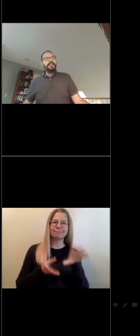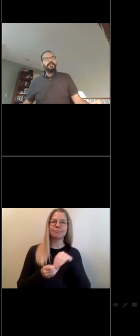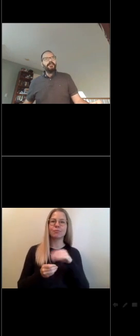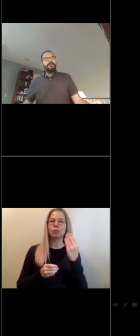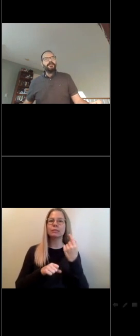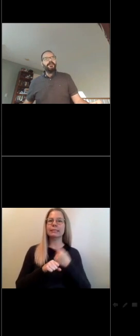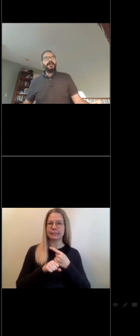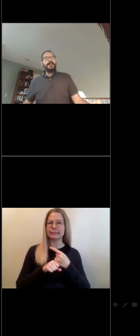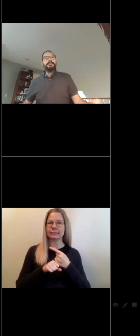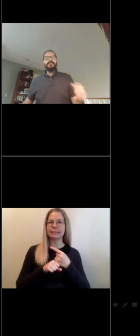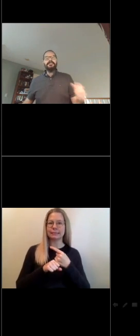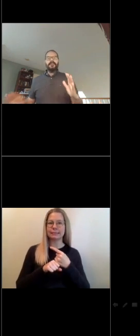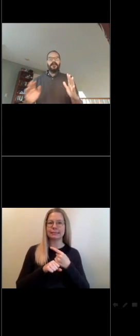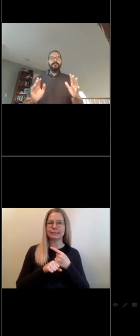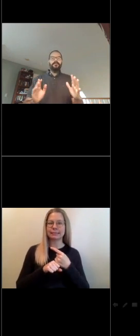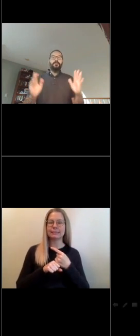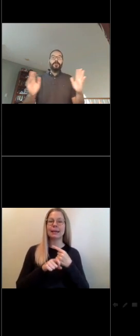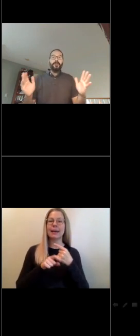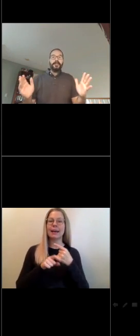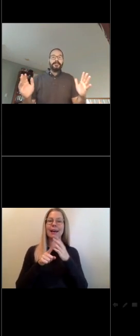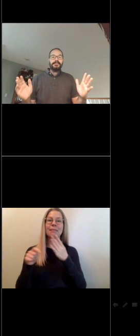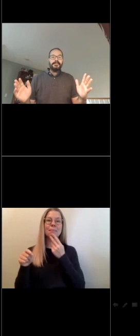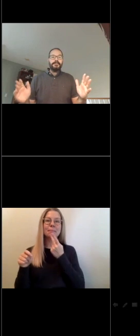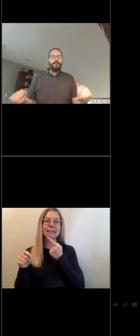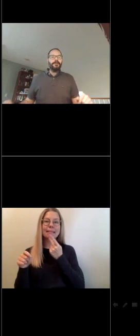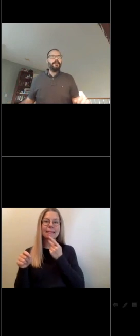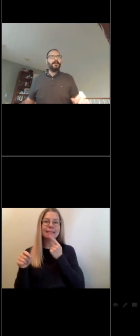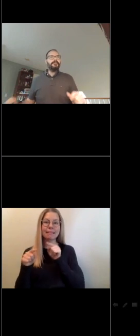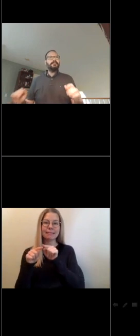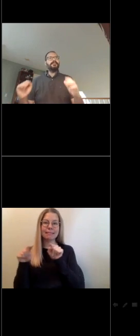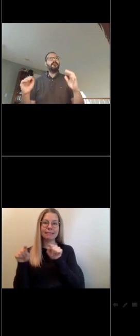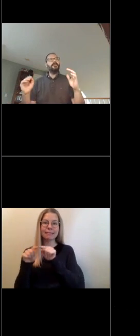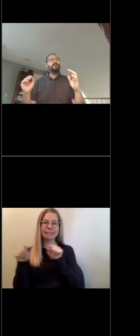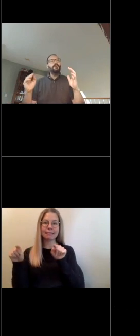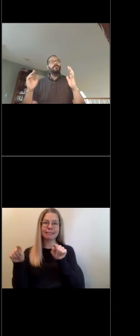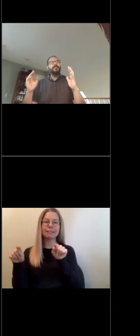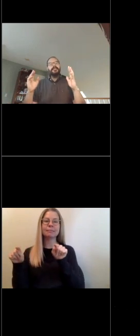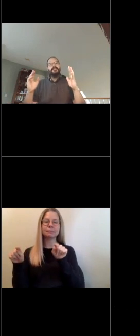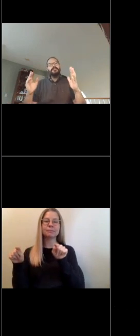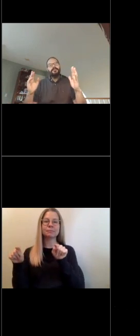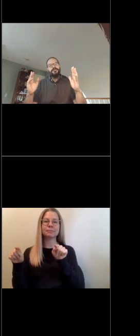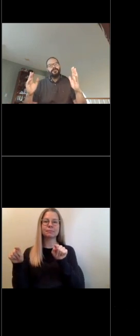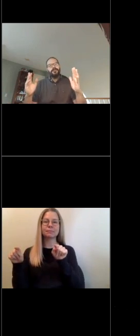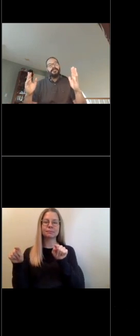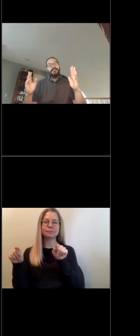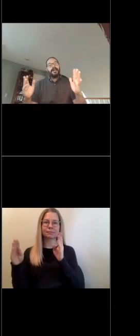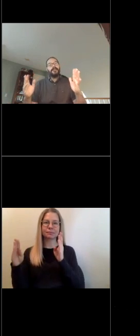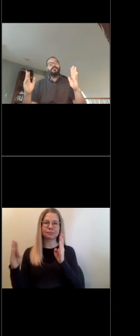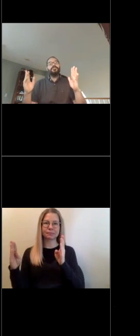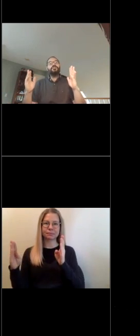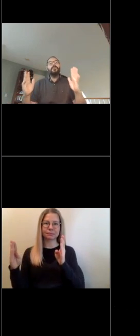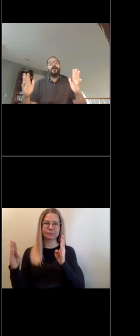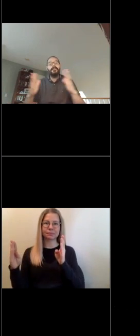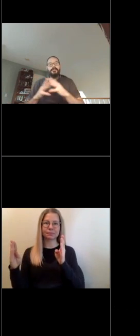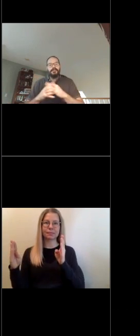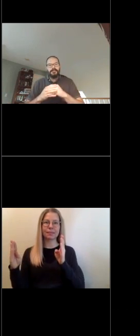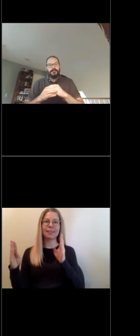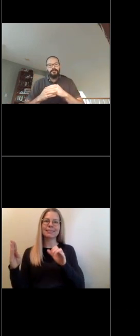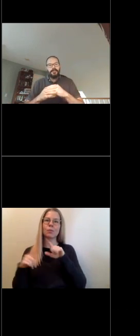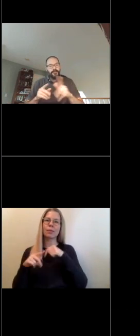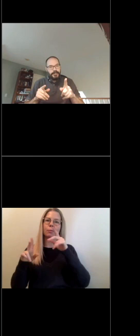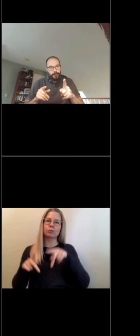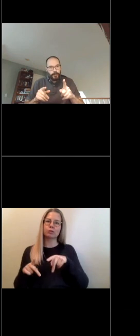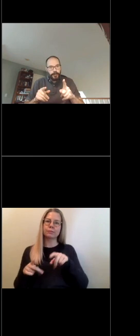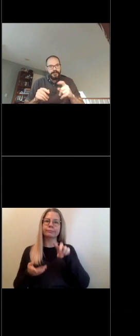pink shaded area, that's the time, we call that the sleep window. That's the time when the individual is actually trying to